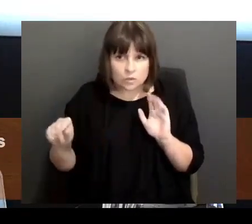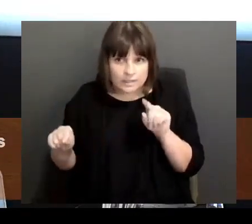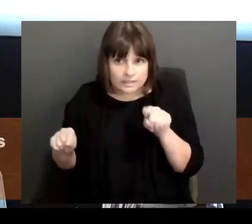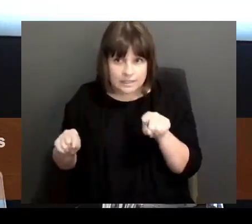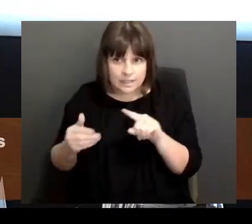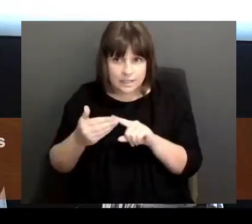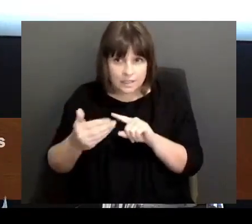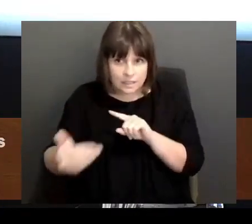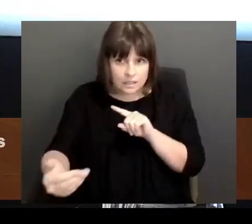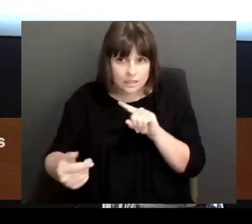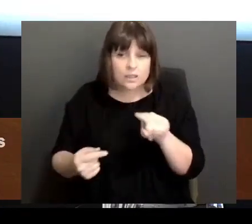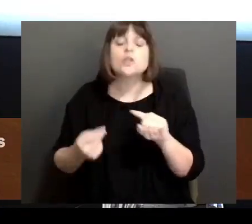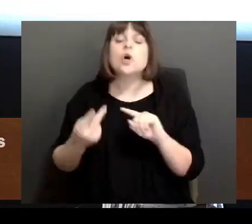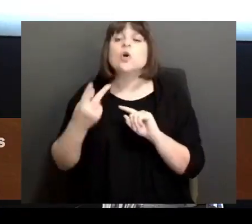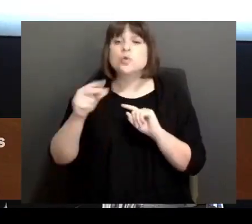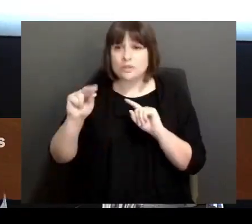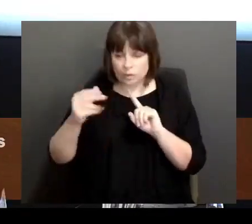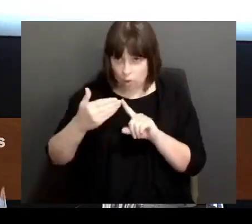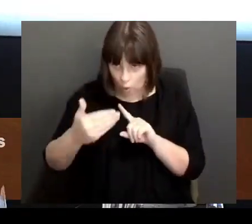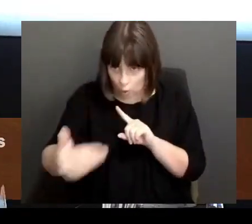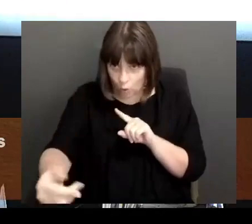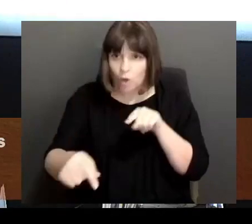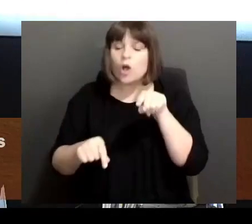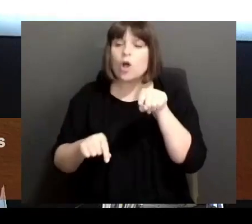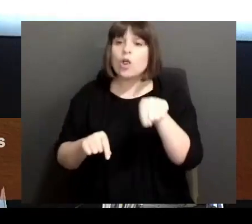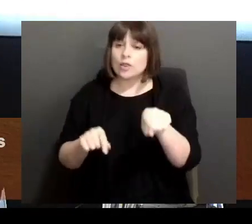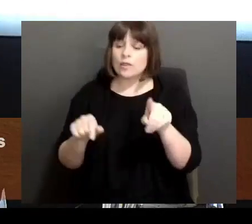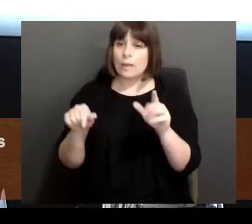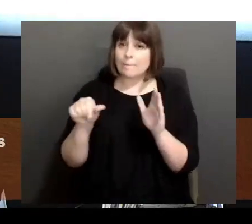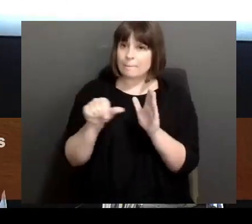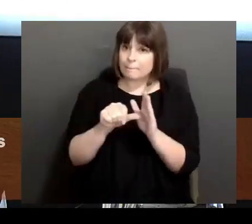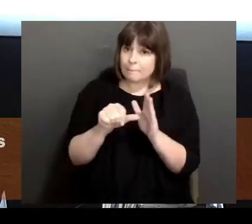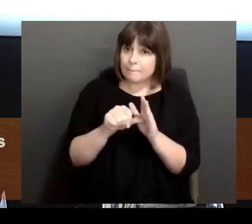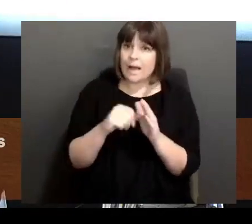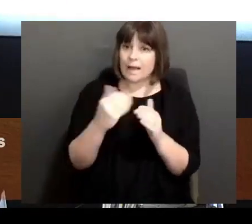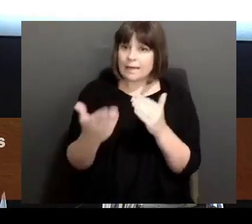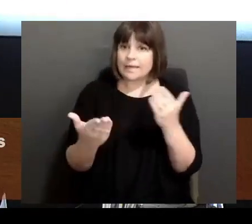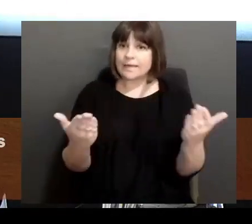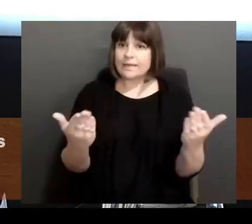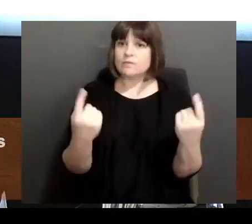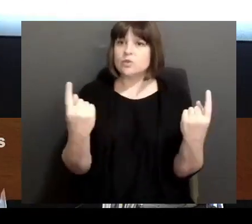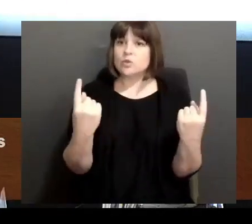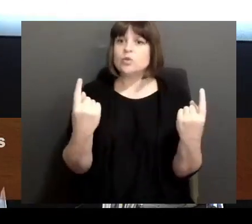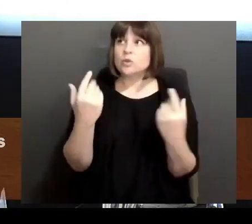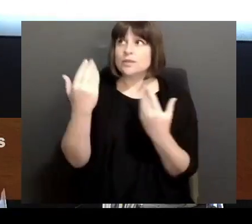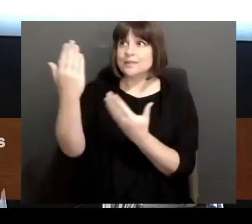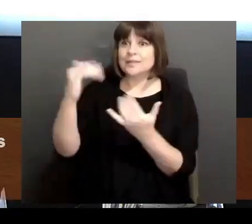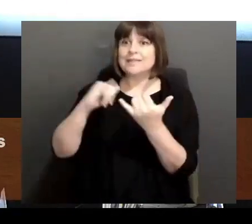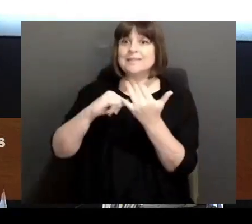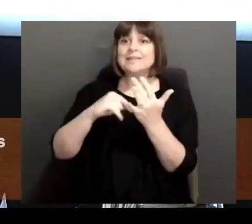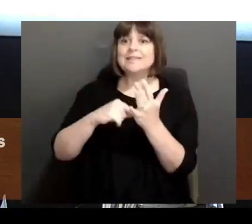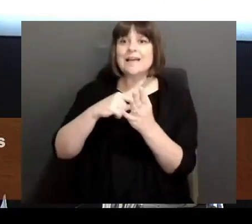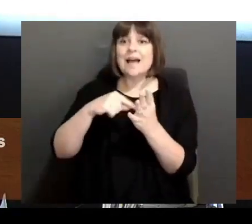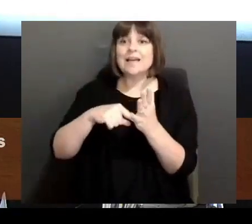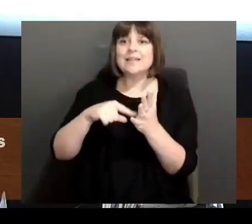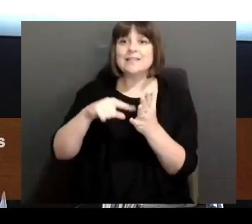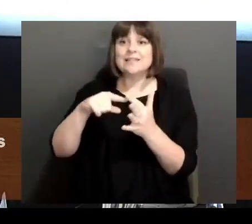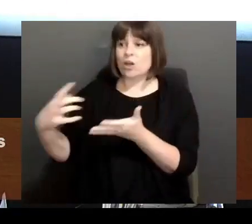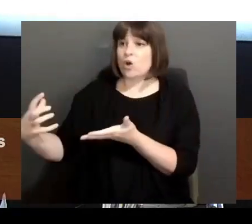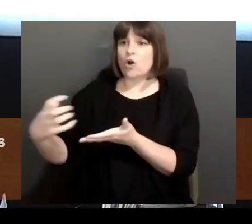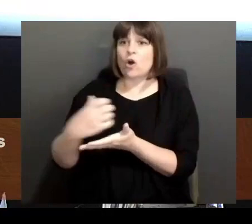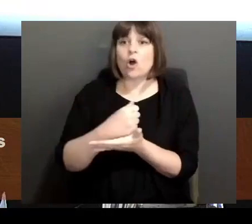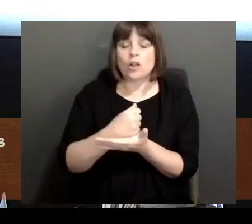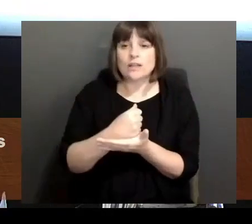2020 and ongoing. Royalties go to the state in consolidated revenue. The royalties